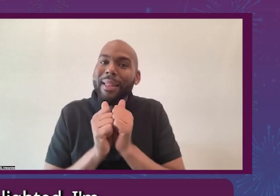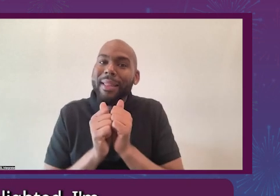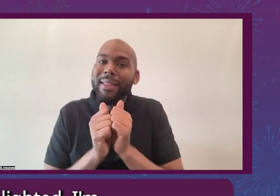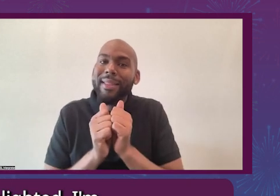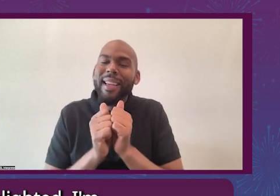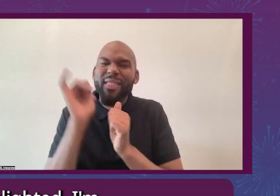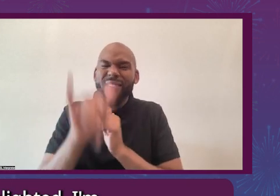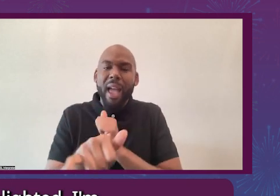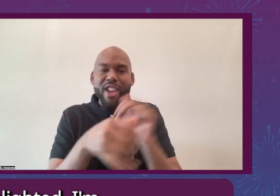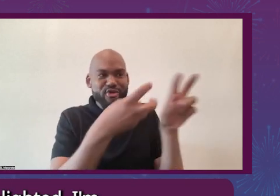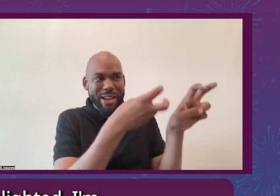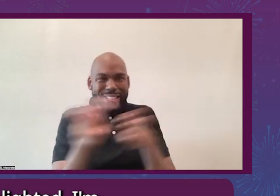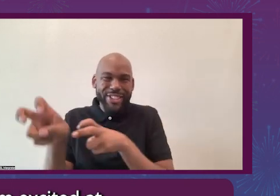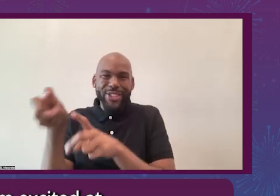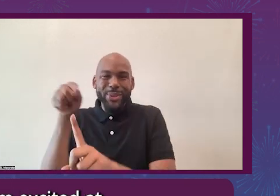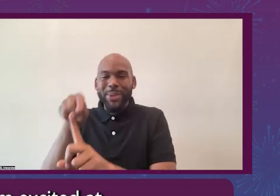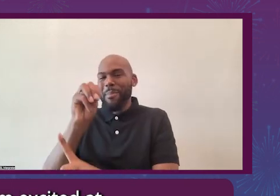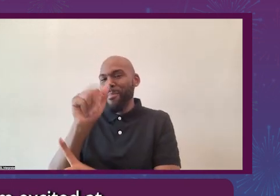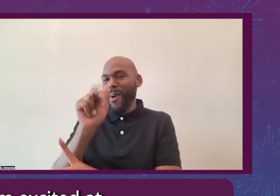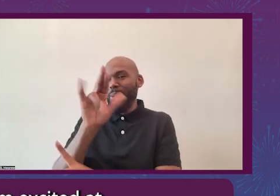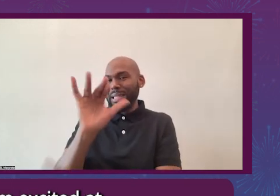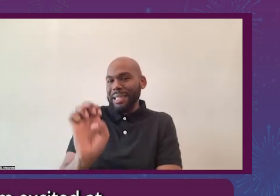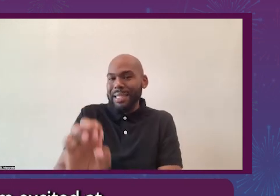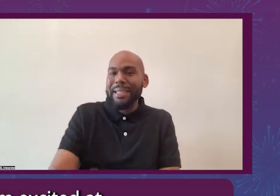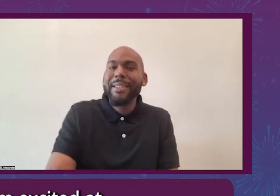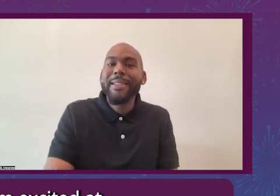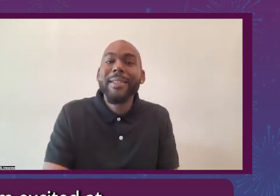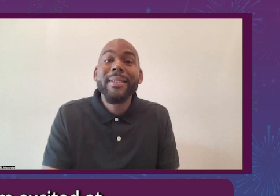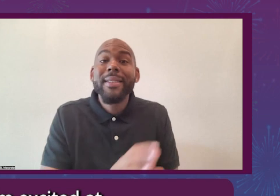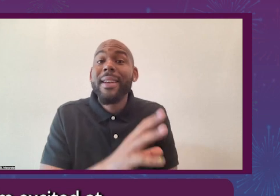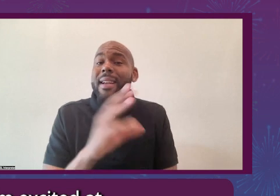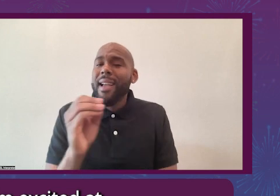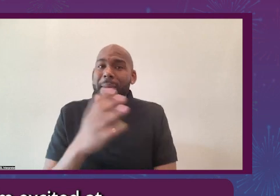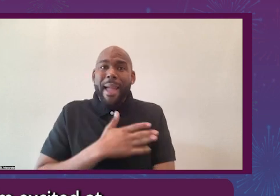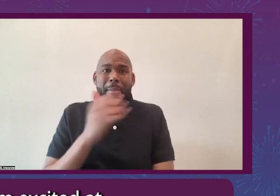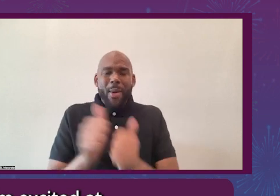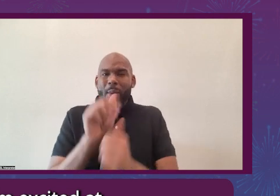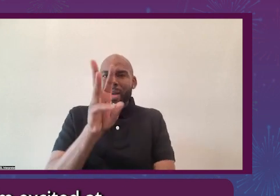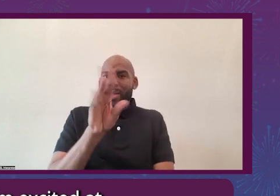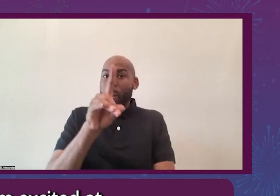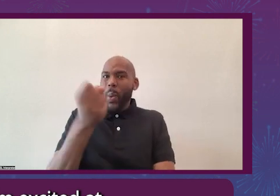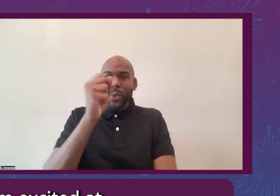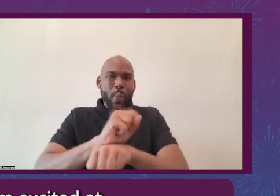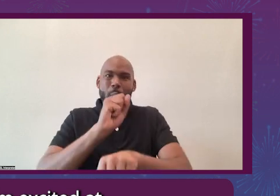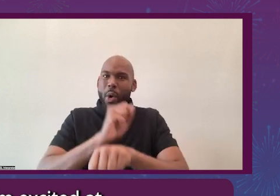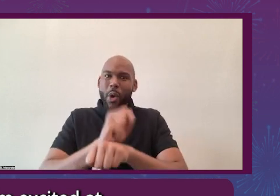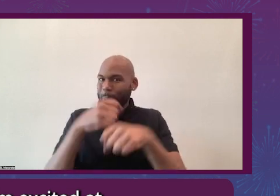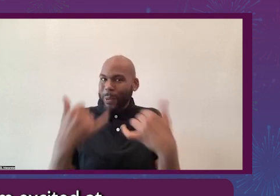the transition to Marcy, and with WID's work today. I'm excited that